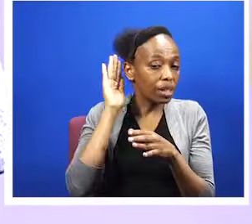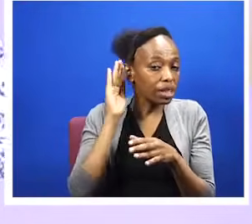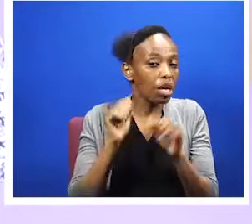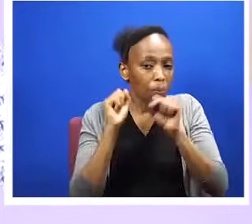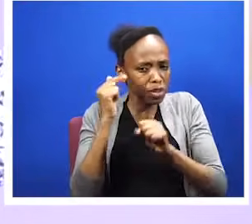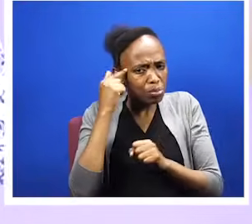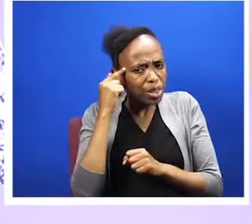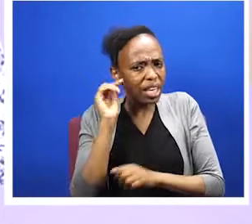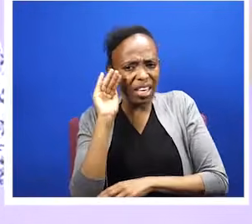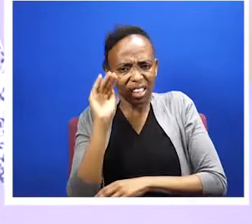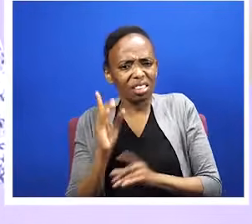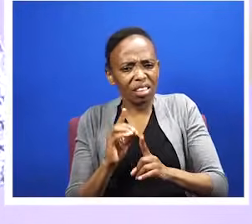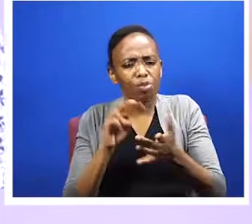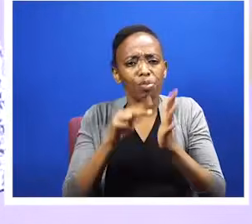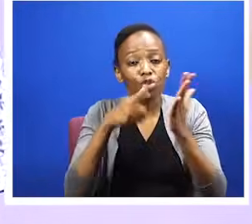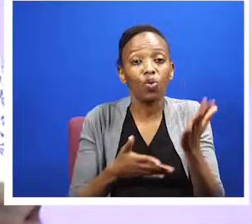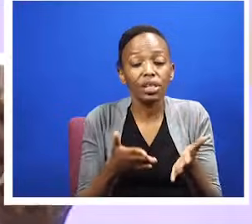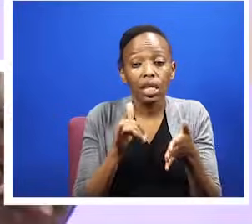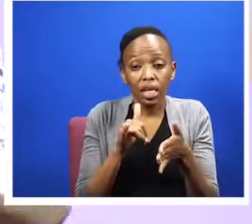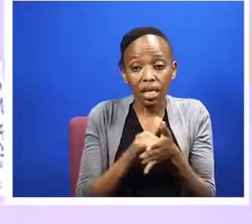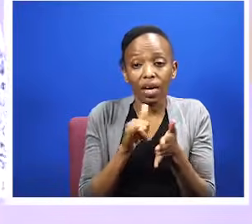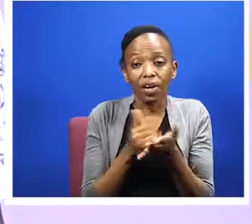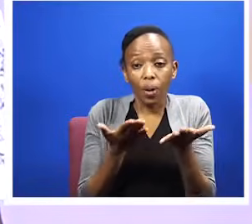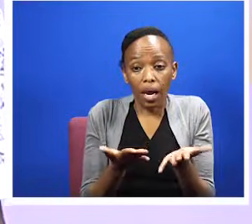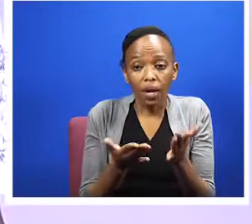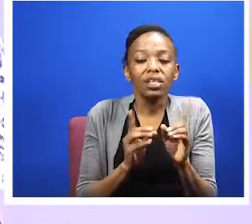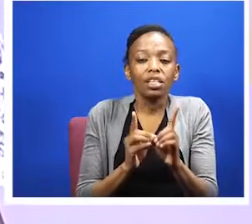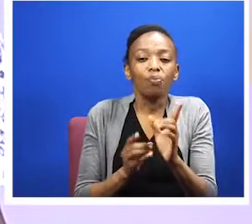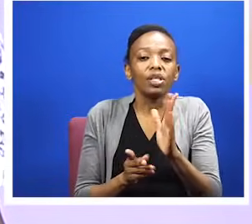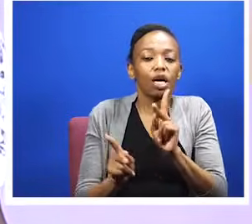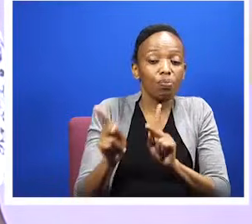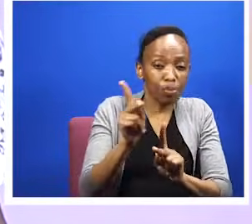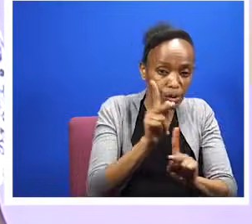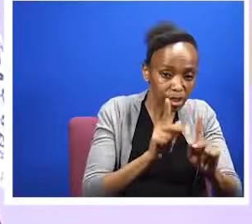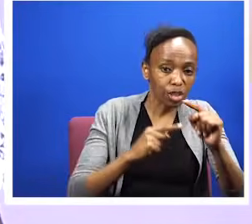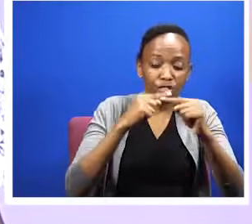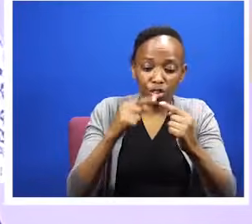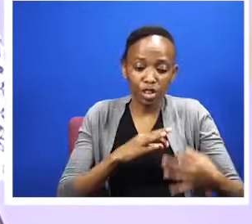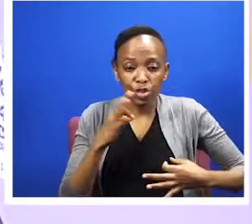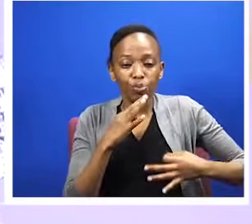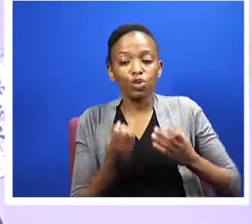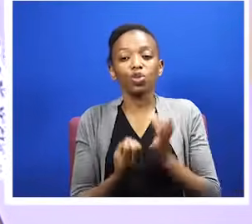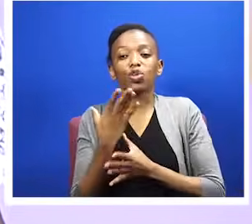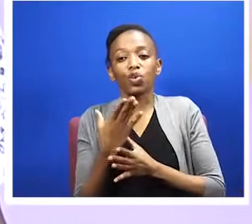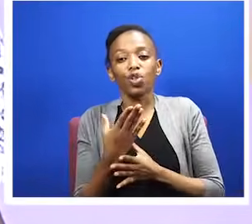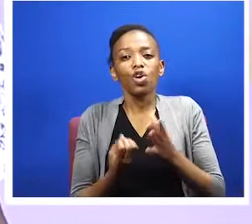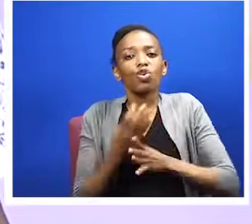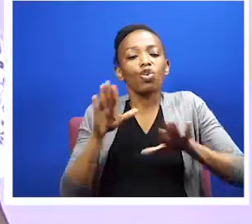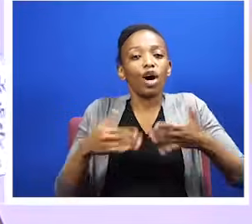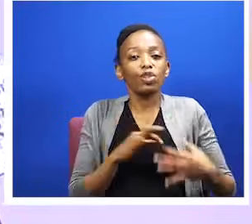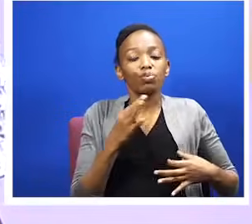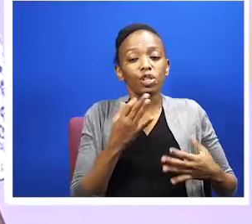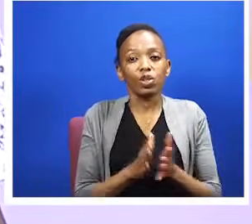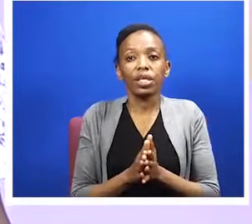asking, what is discipleship? Now discipleship is a process of continuous spiritual growth. How do you grow spiritually?